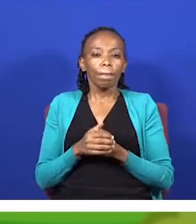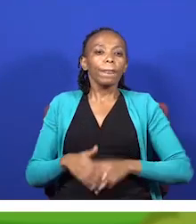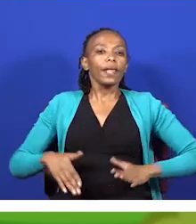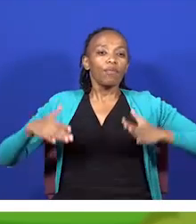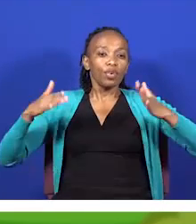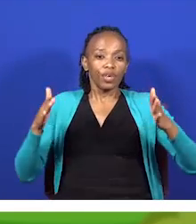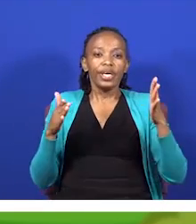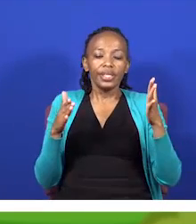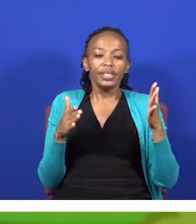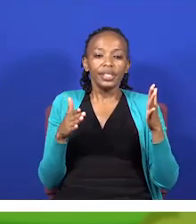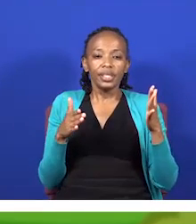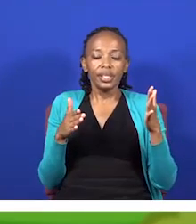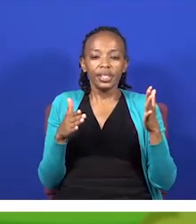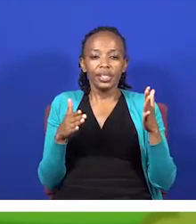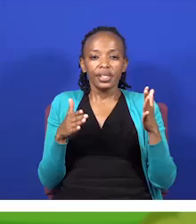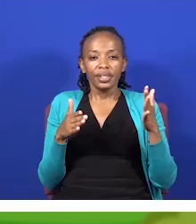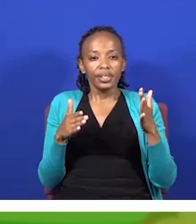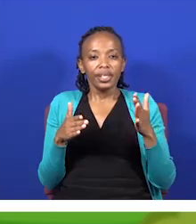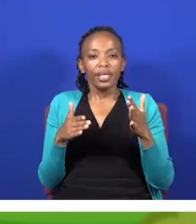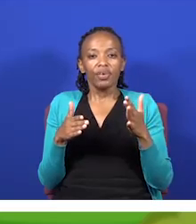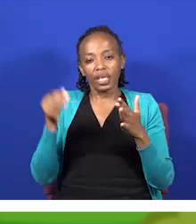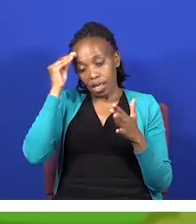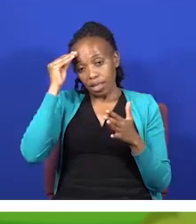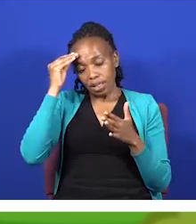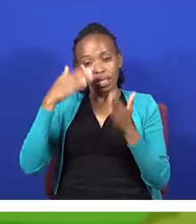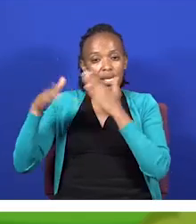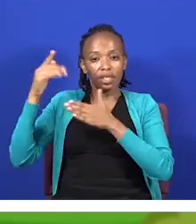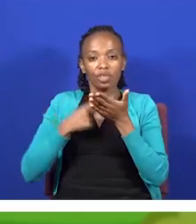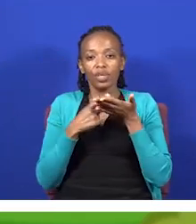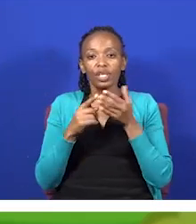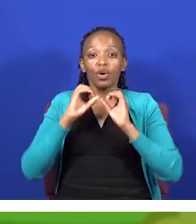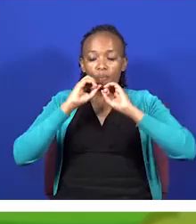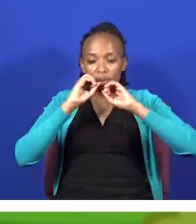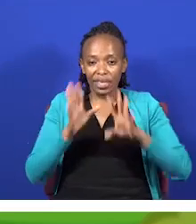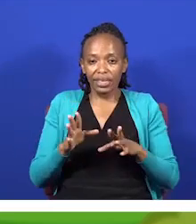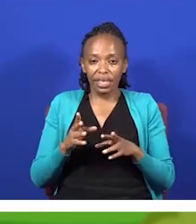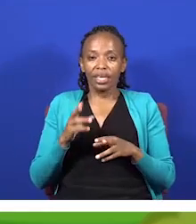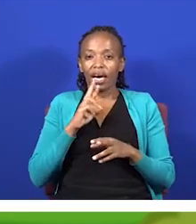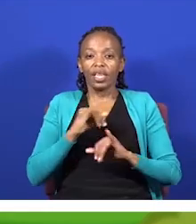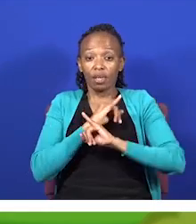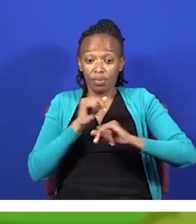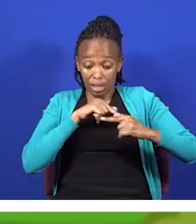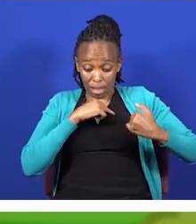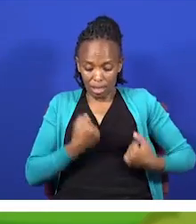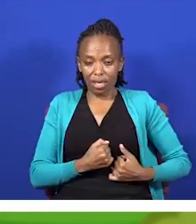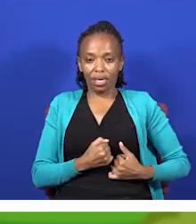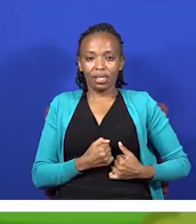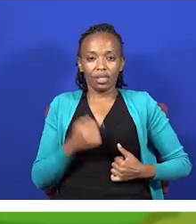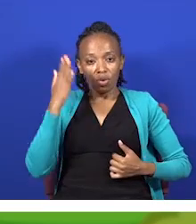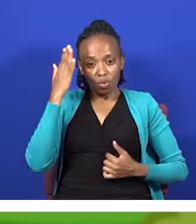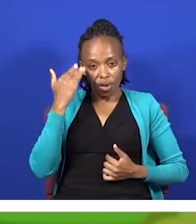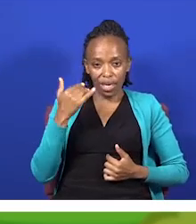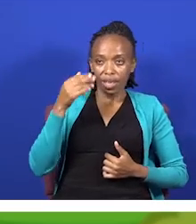Great. The beatitude that you went through last week was, blessed are the pure in heart, for